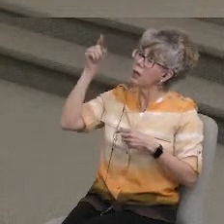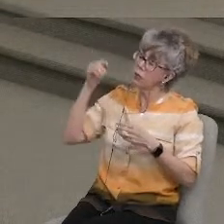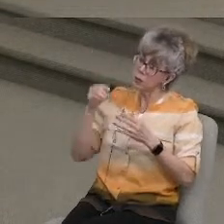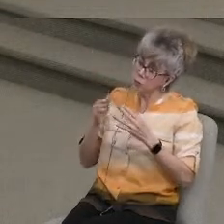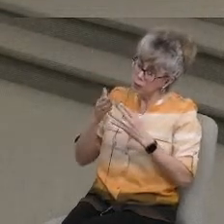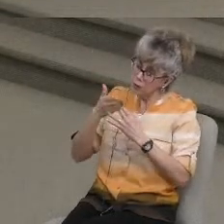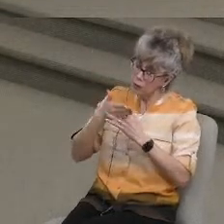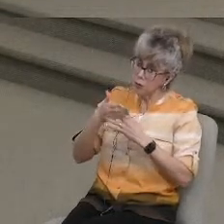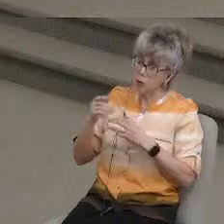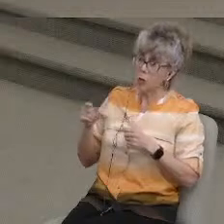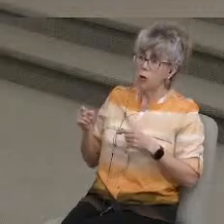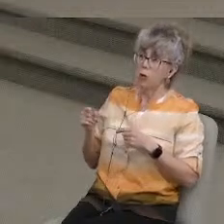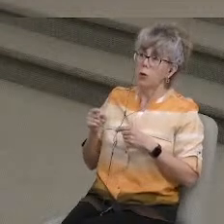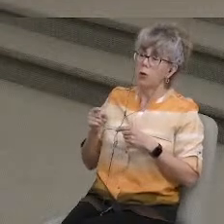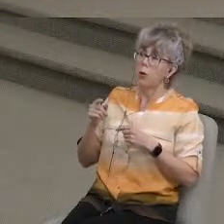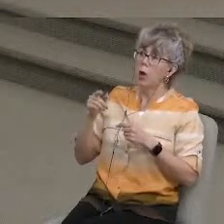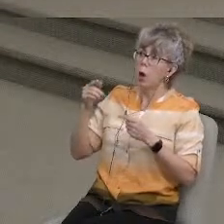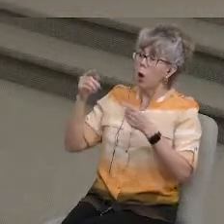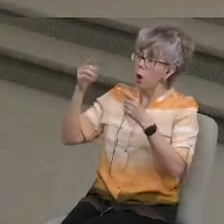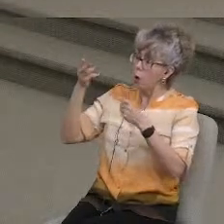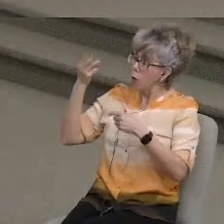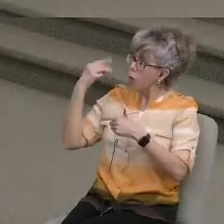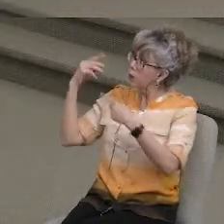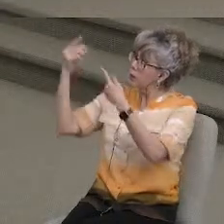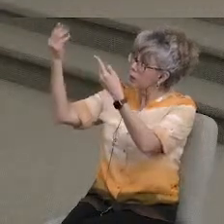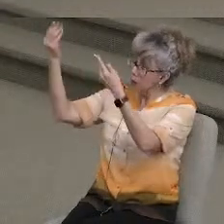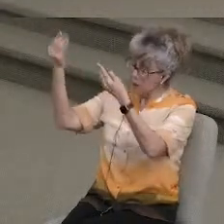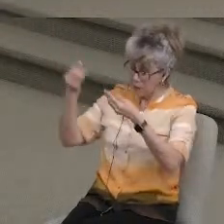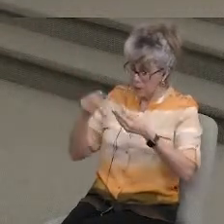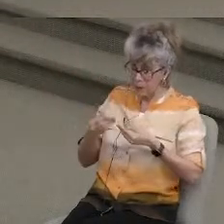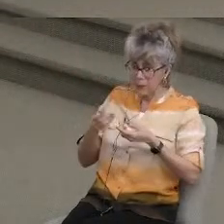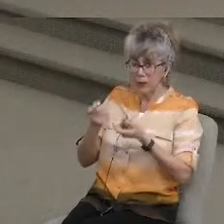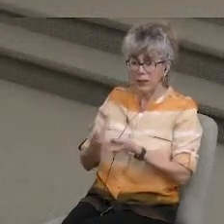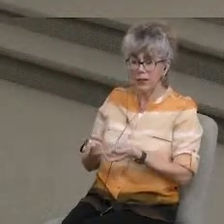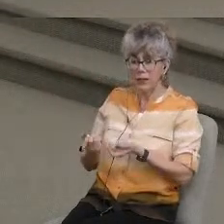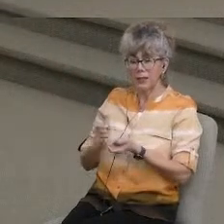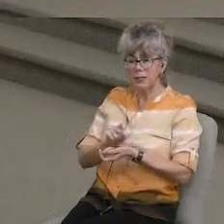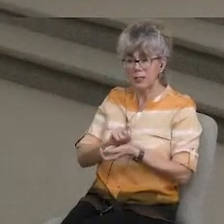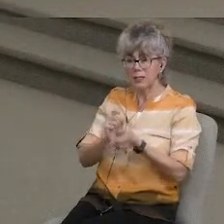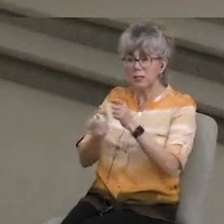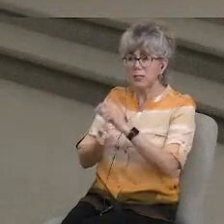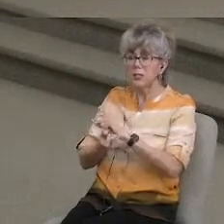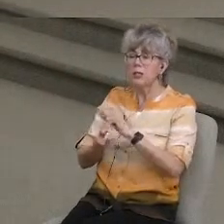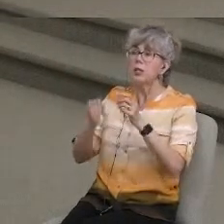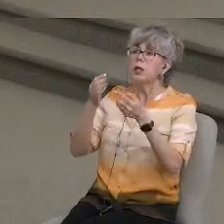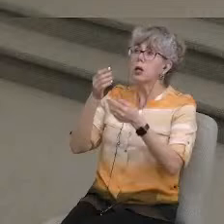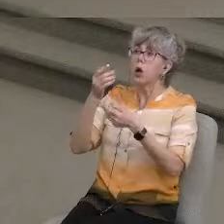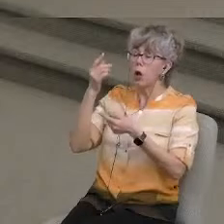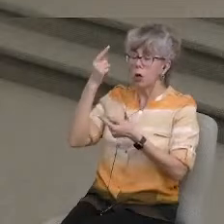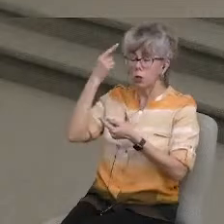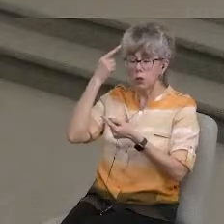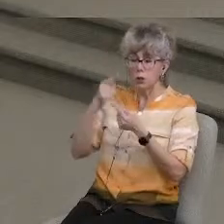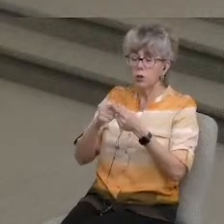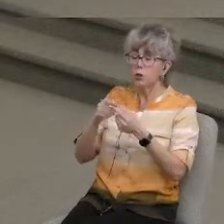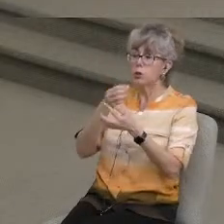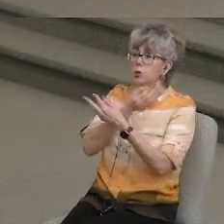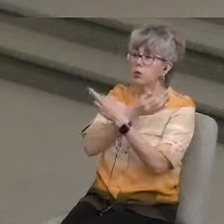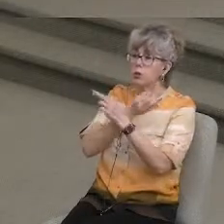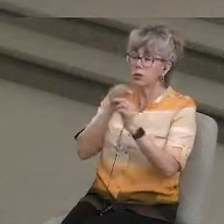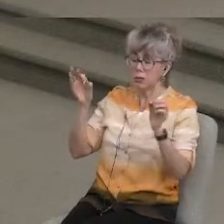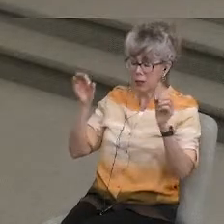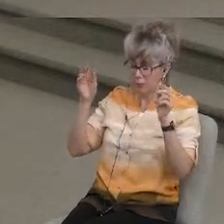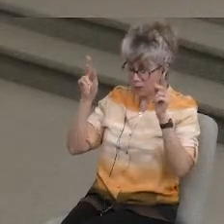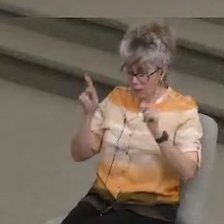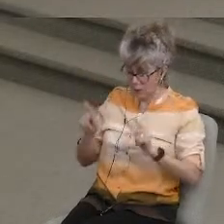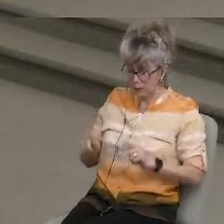death, could bring an opportunity to save every single person. I believe he even saw those yet unborn. I